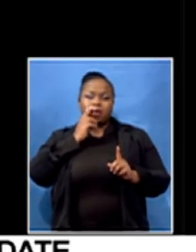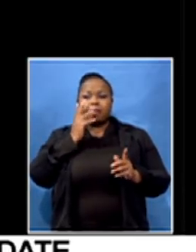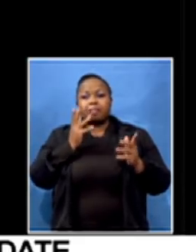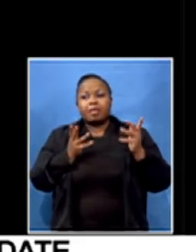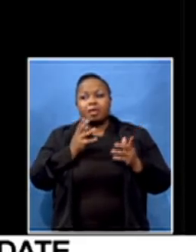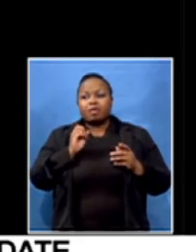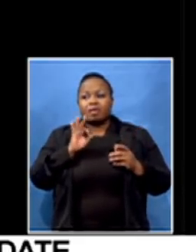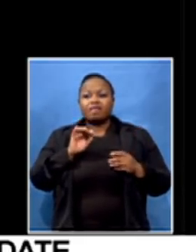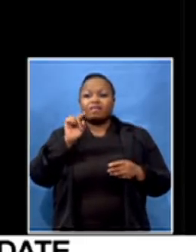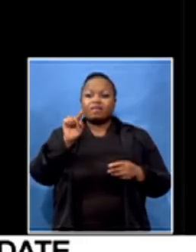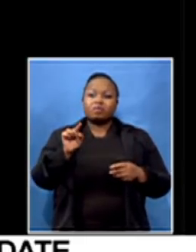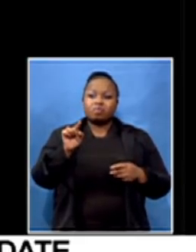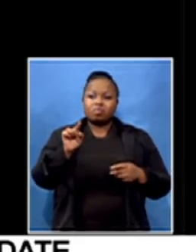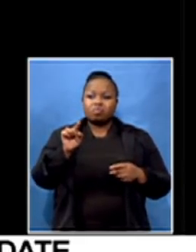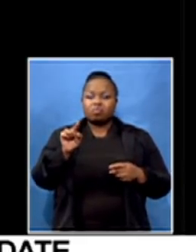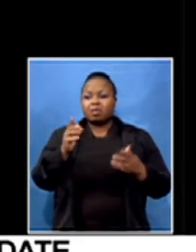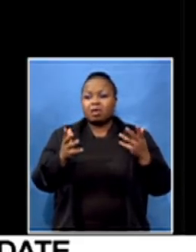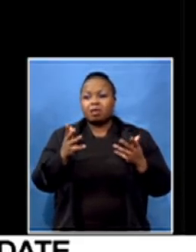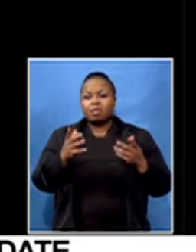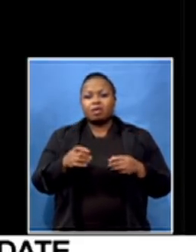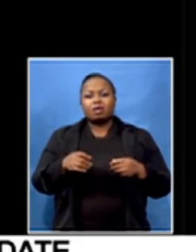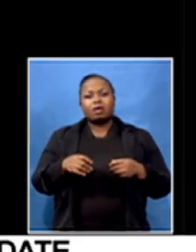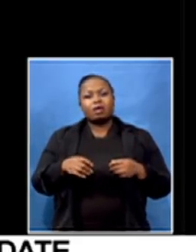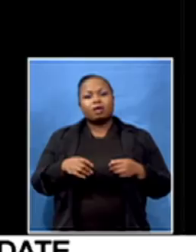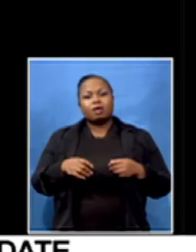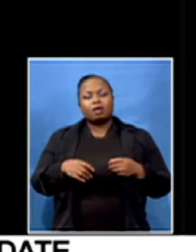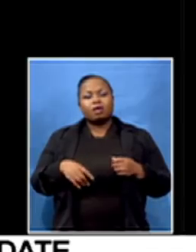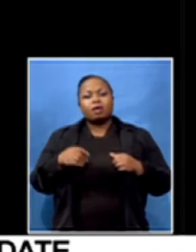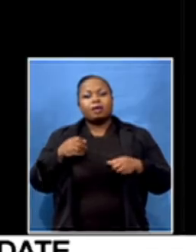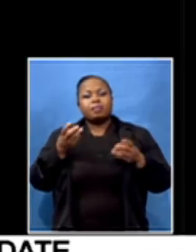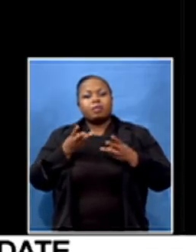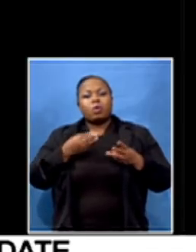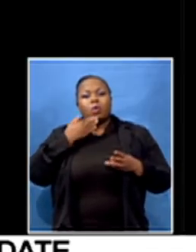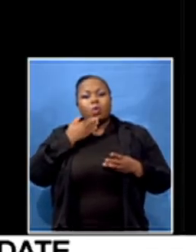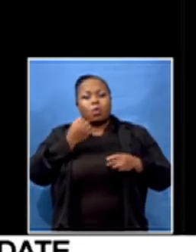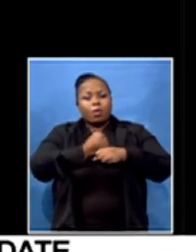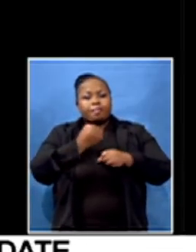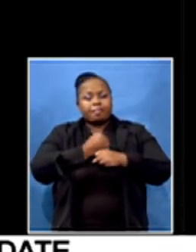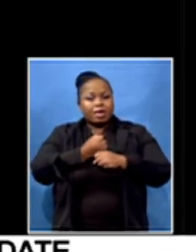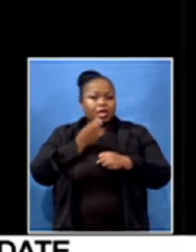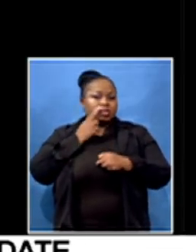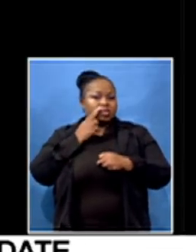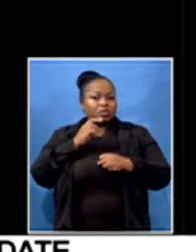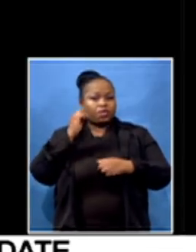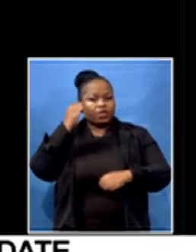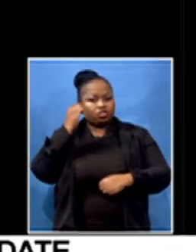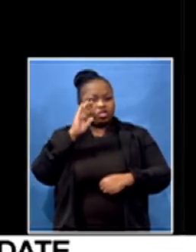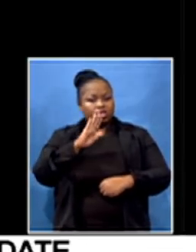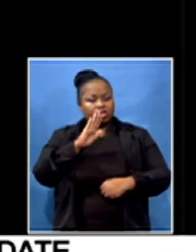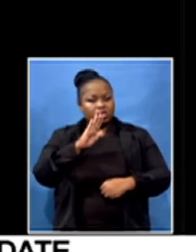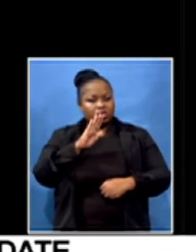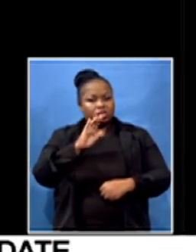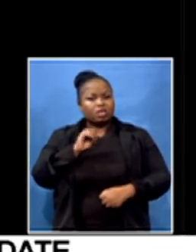by the manufacturers and distributors of cigarettes or tobacco